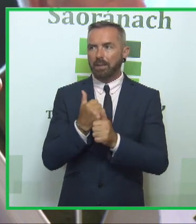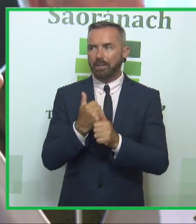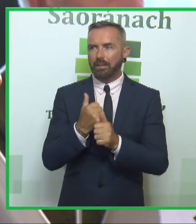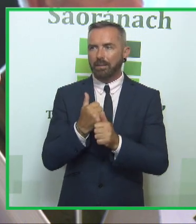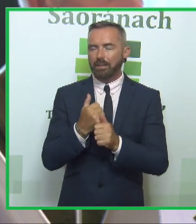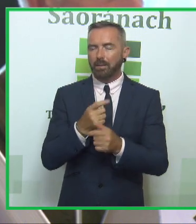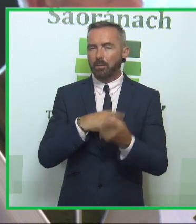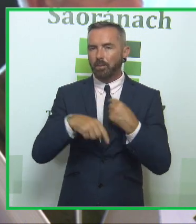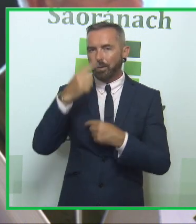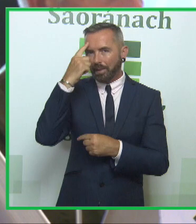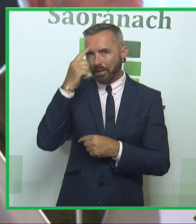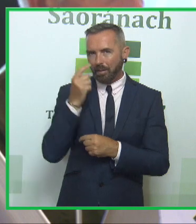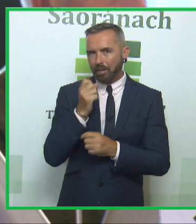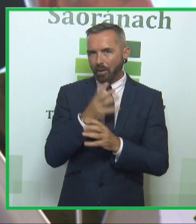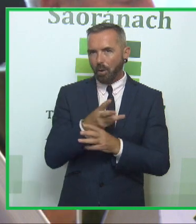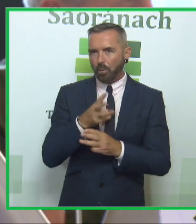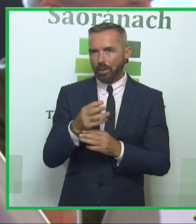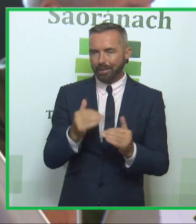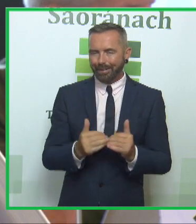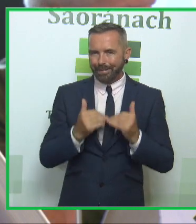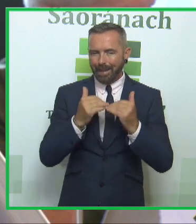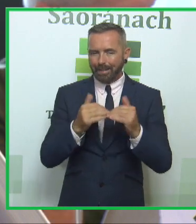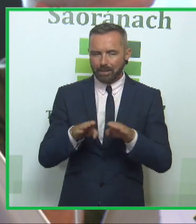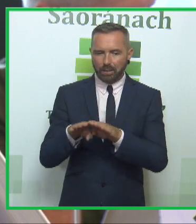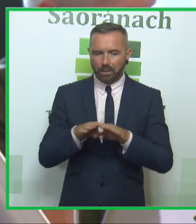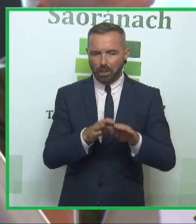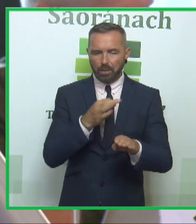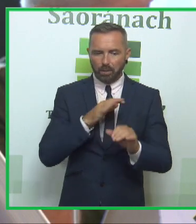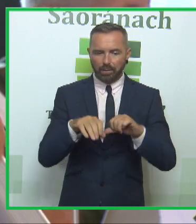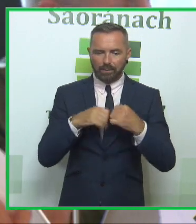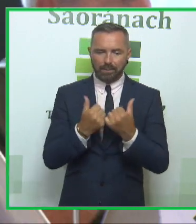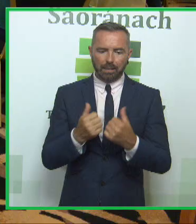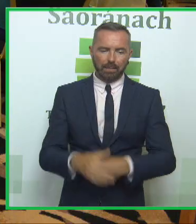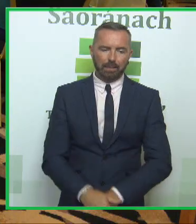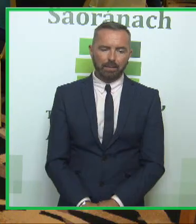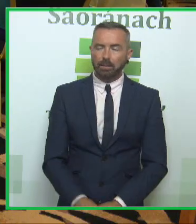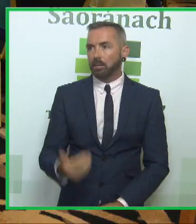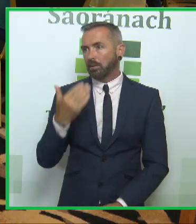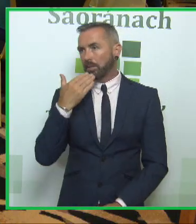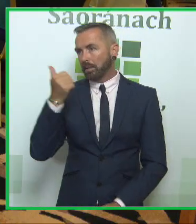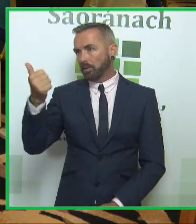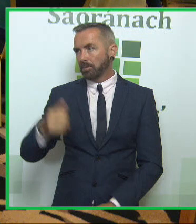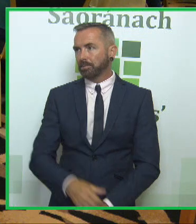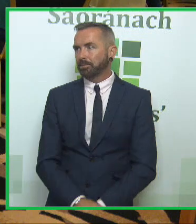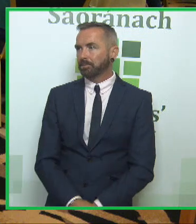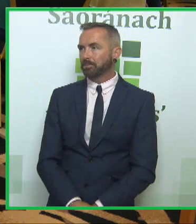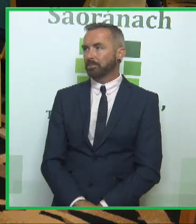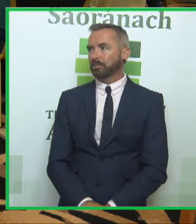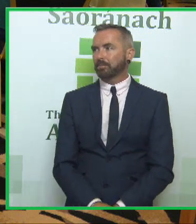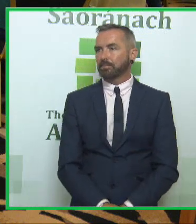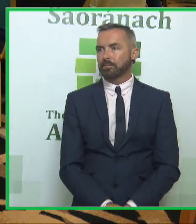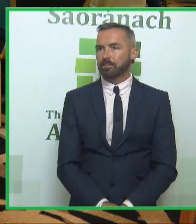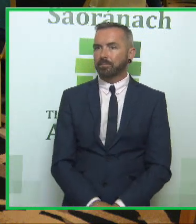of this will enhance the common good of society. Thank you, and very well made points. The issues